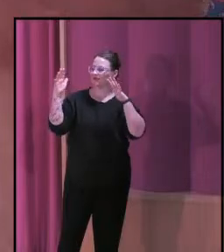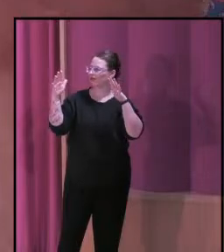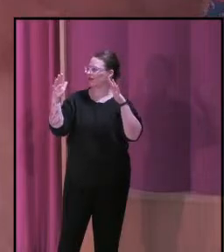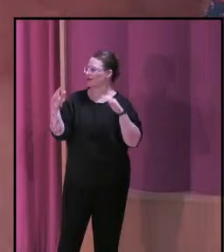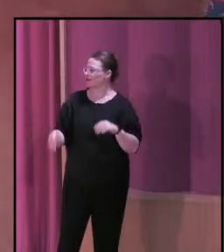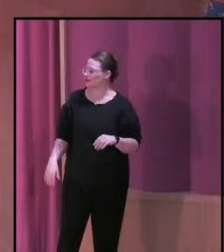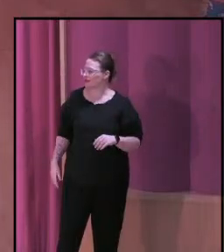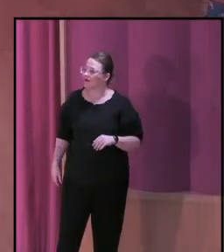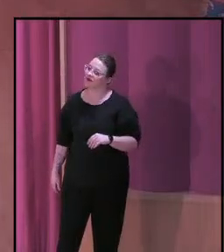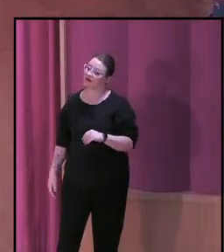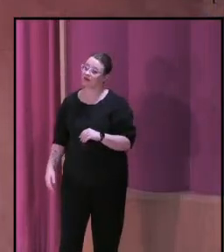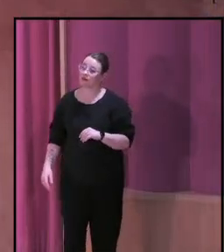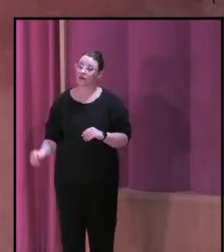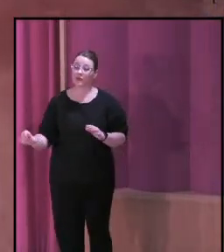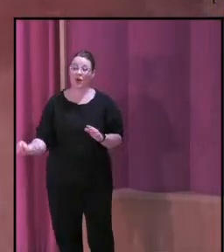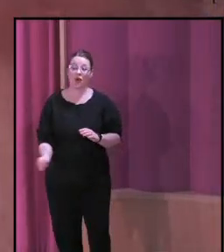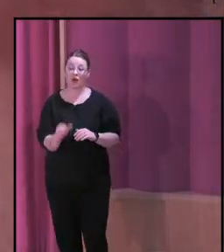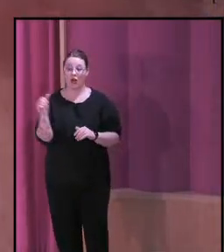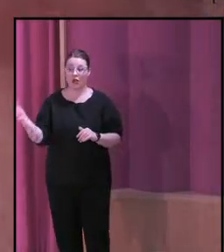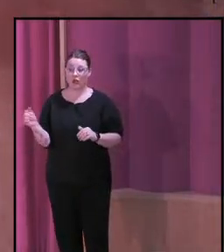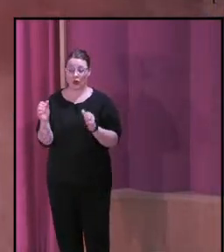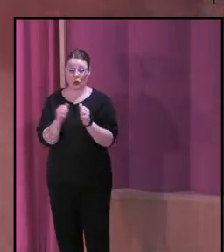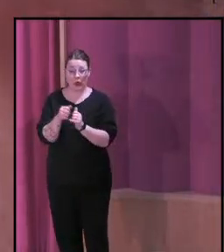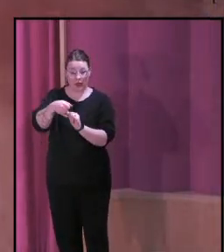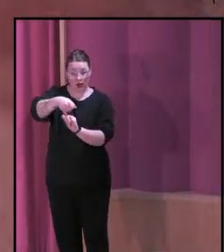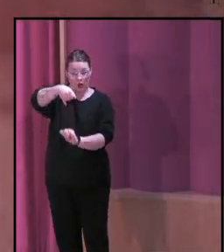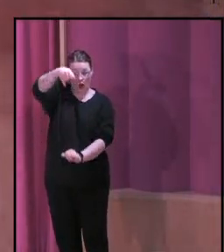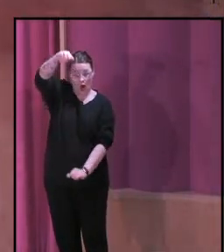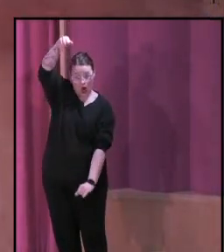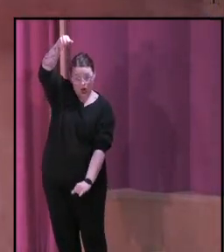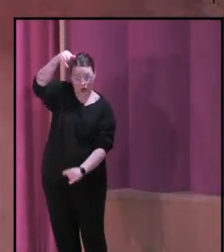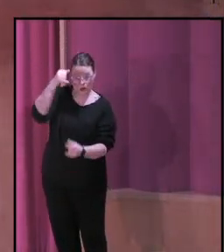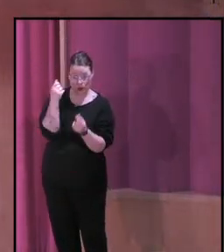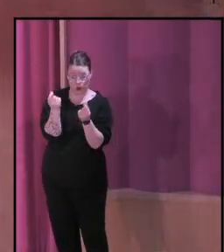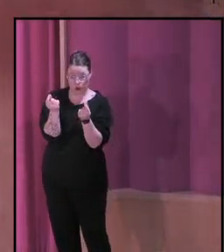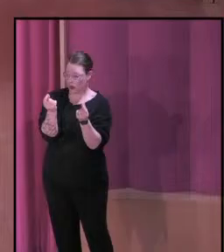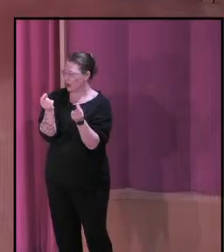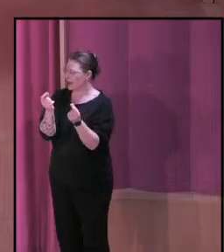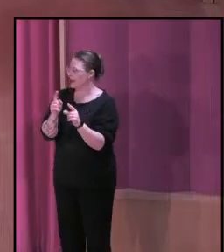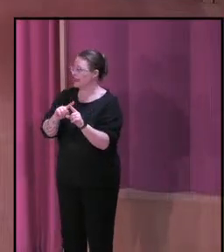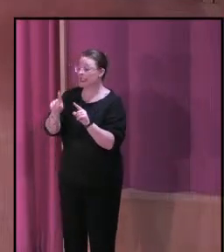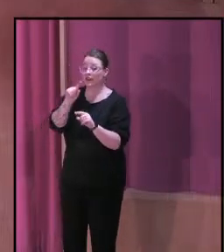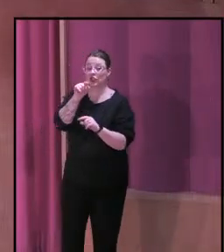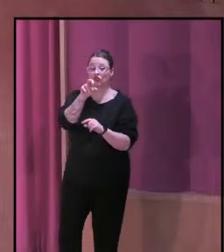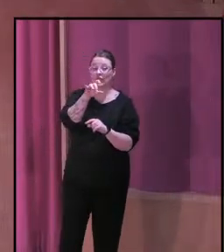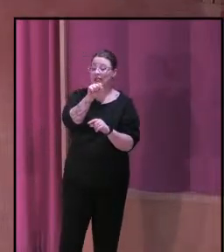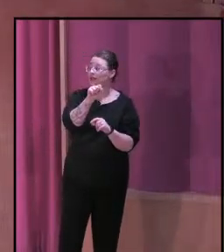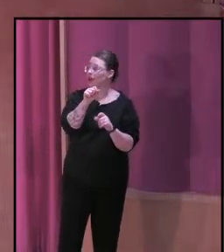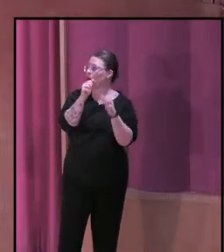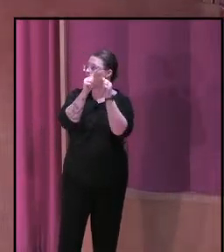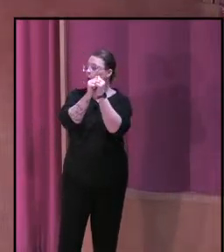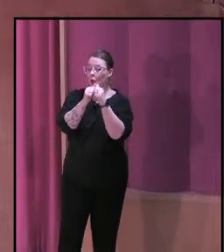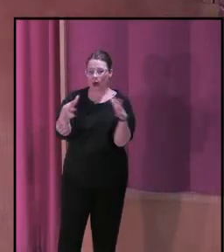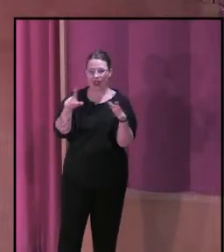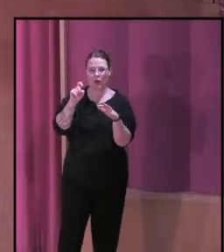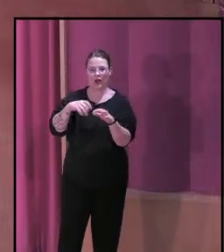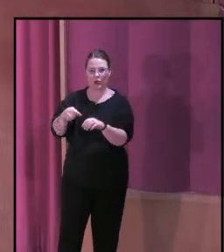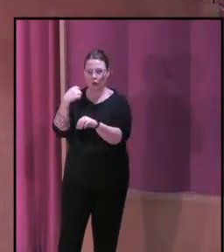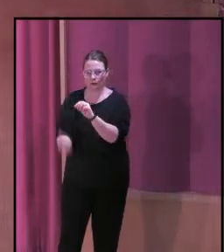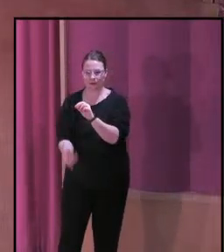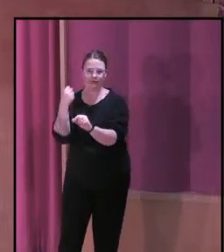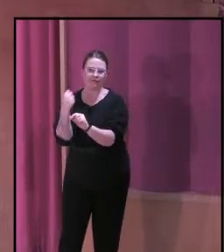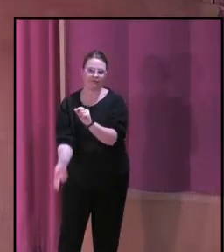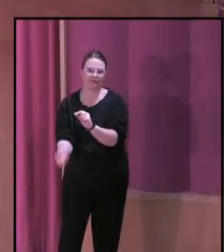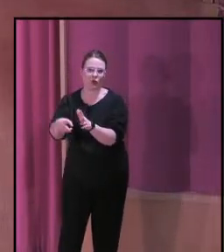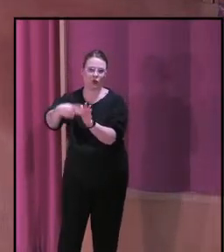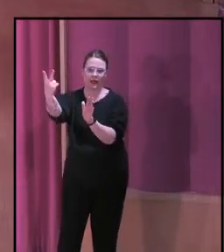Another thing that you can do with a long spinning yo-yo is you can do a bunch of tricks in a row without having to throw it down again. So let's see how far I can